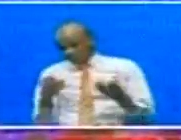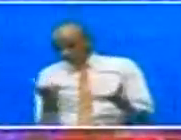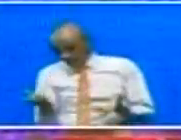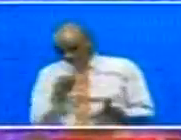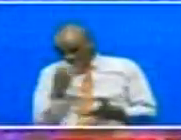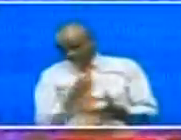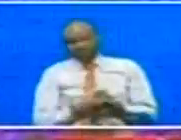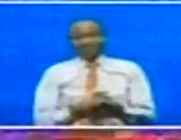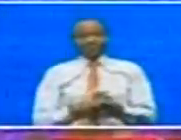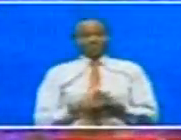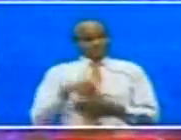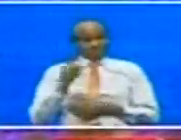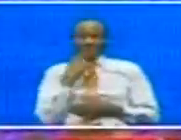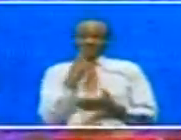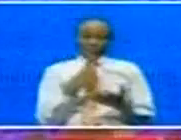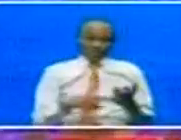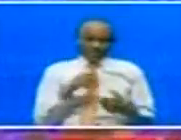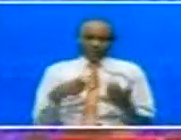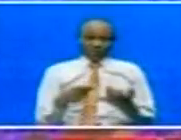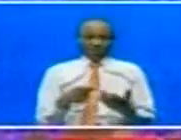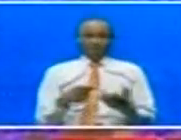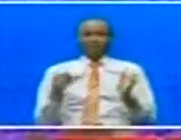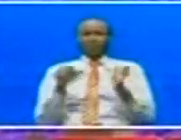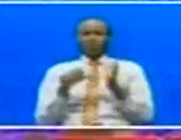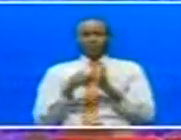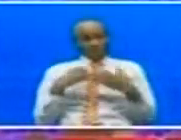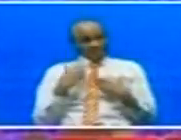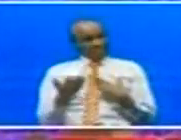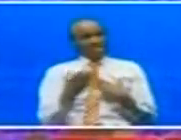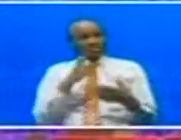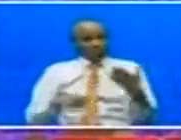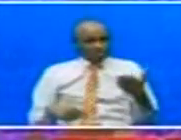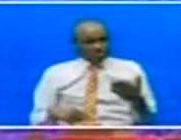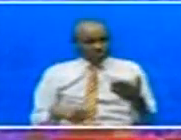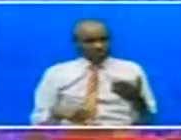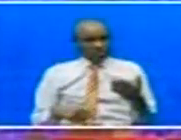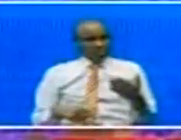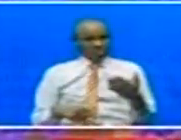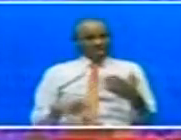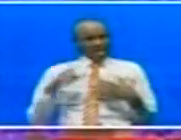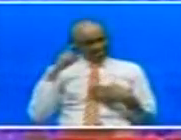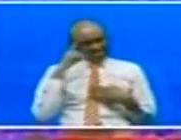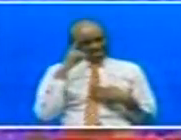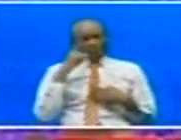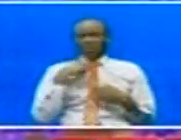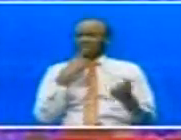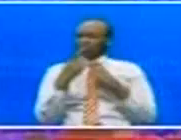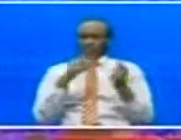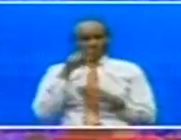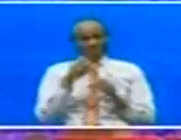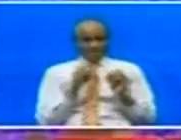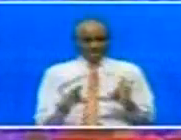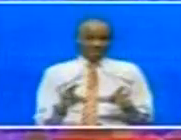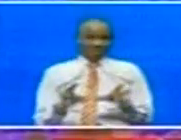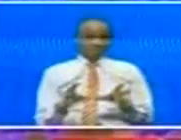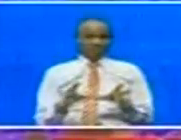And just because he's touched on this problem that we face, I think that's the one thing that we haven't talked about today, which is